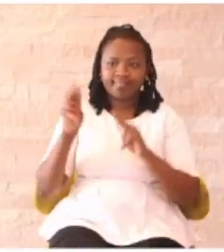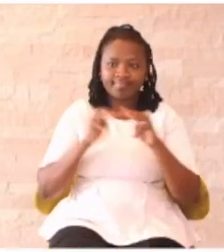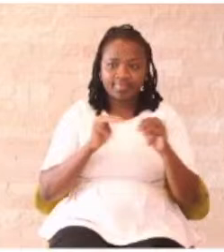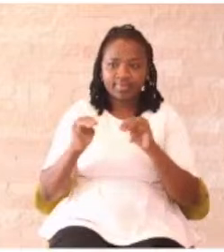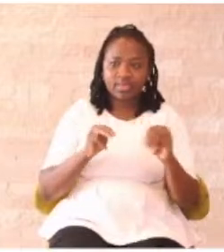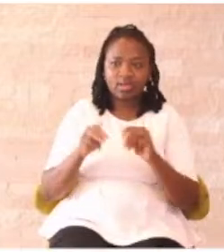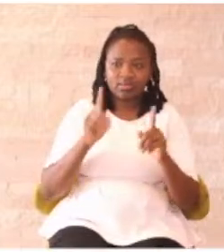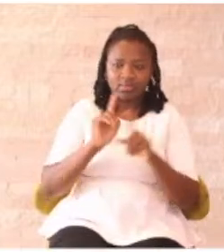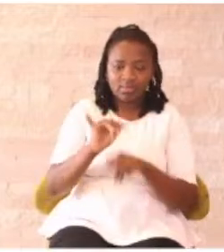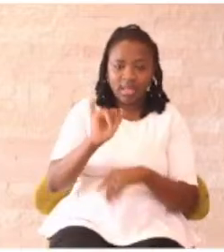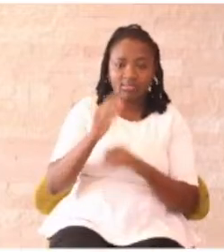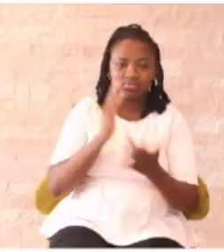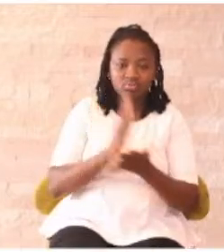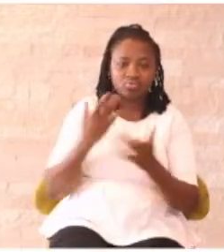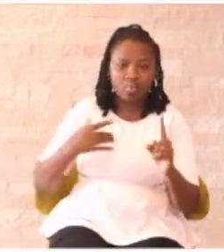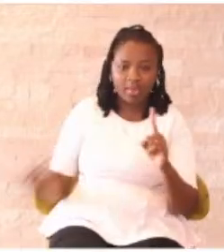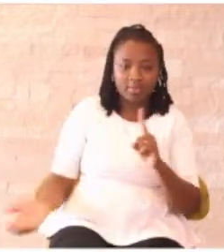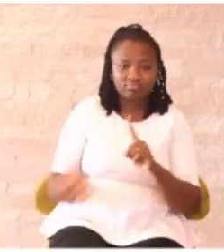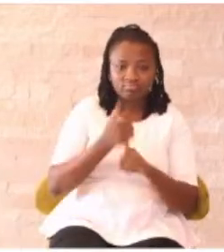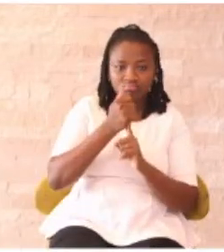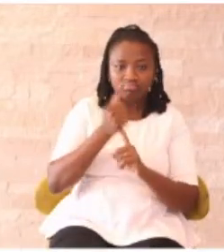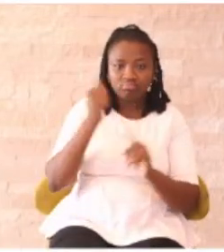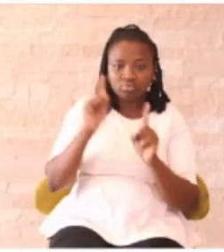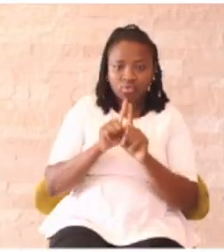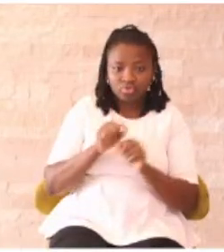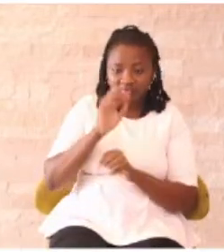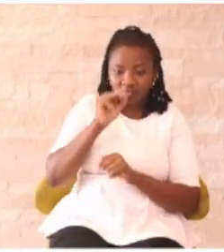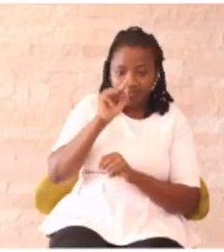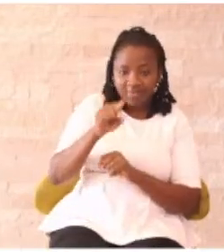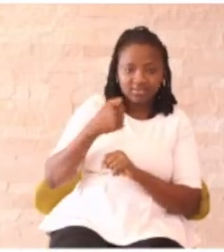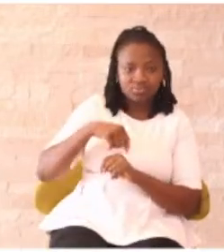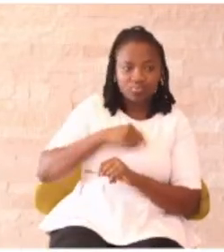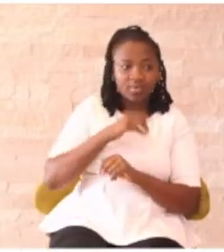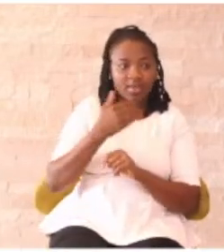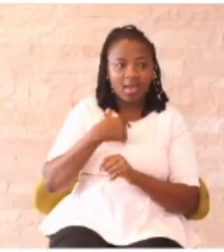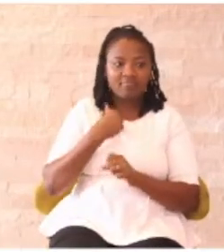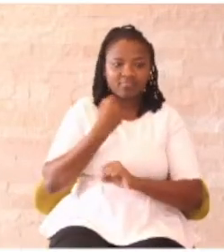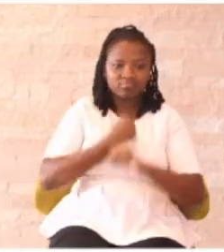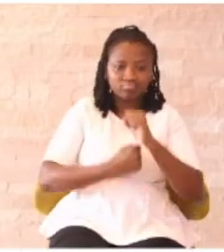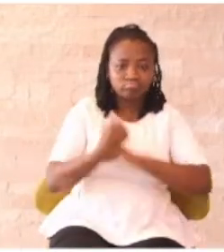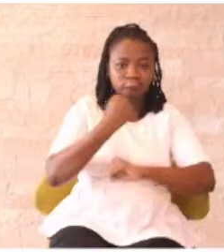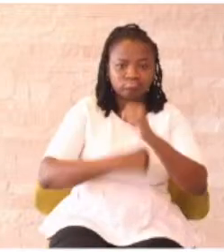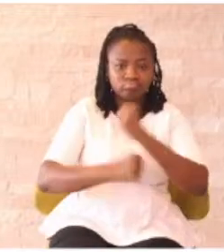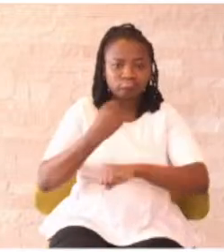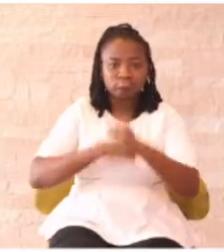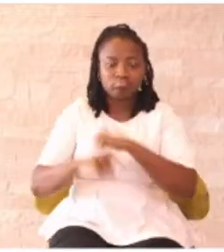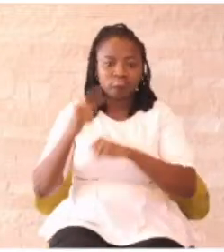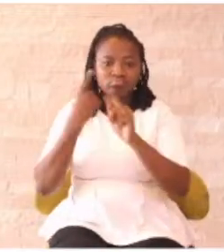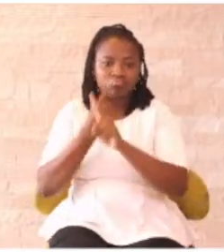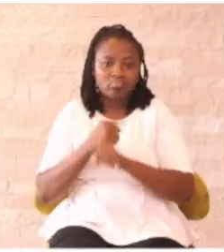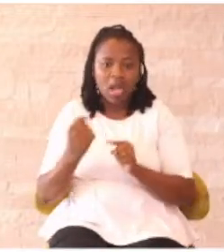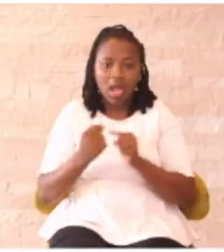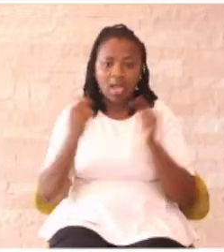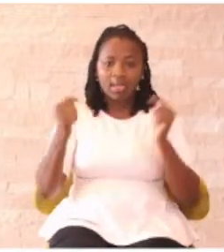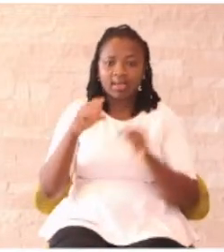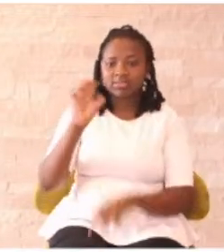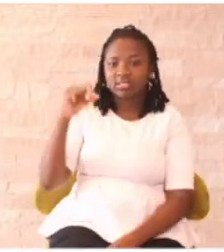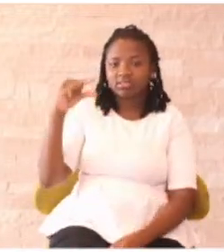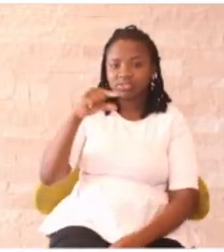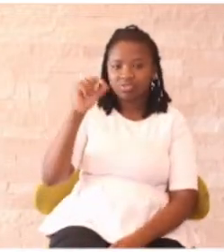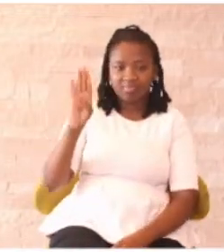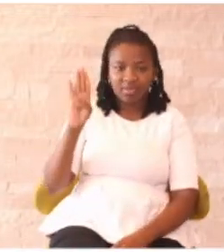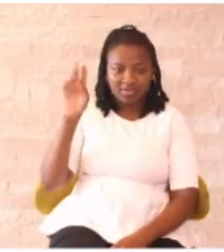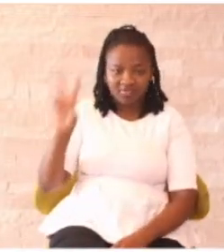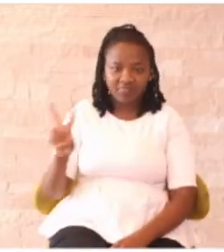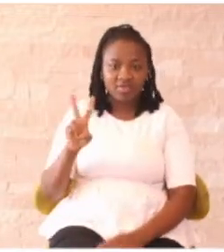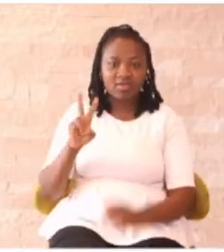been achieved, and this is as a result of the increased community activism against SGBV across the